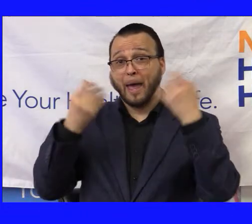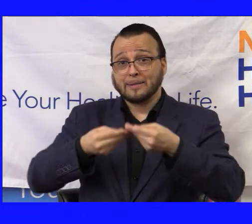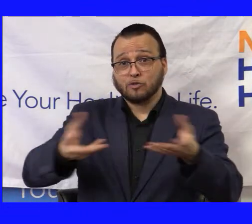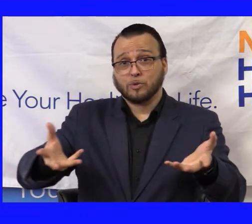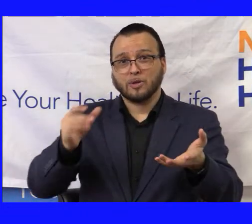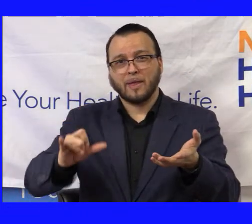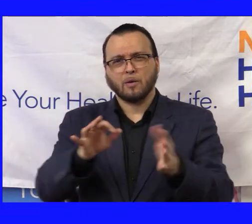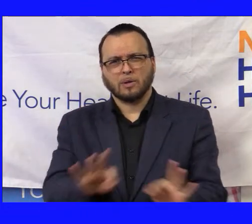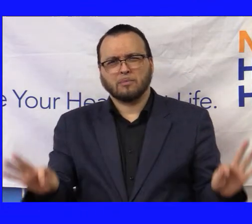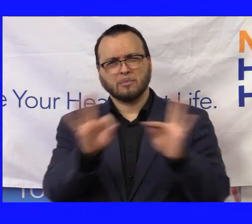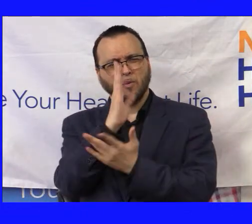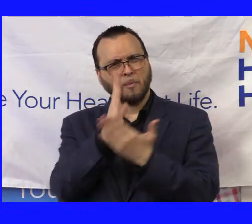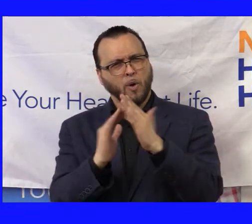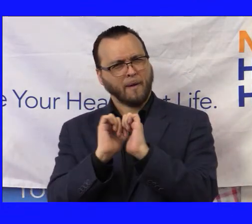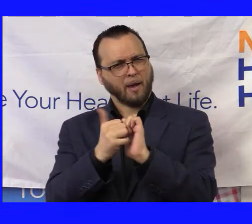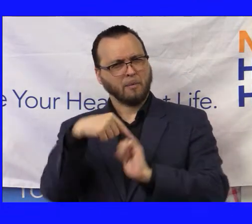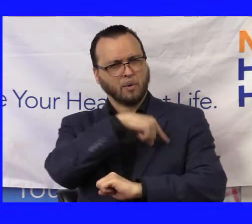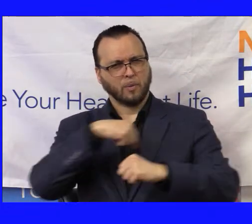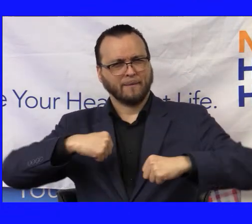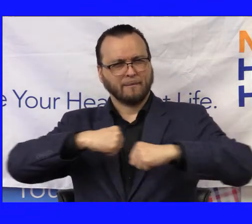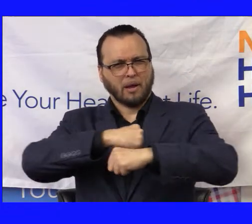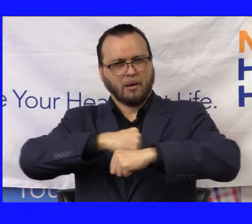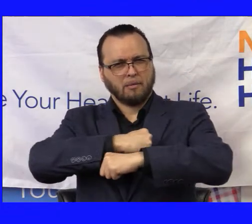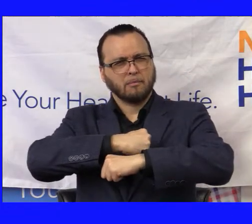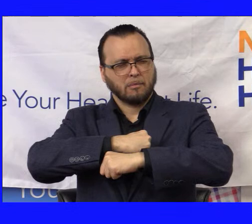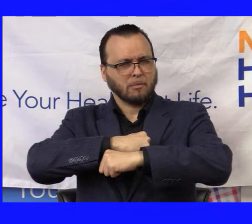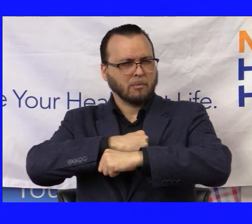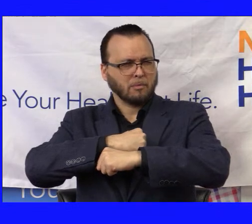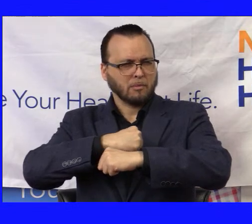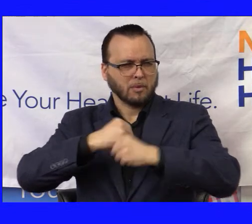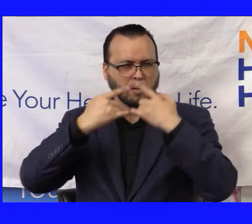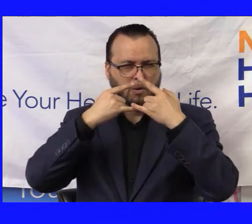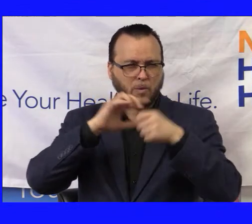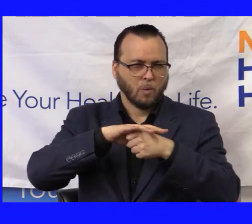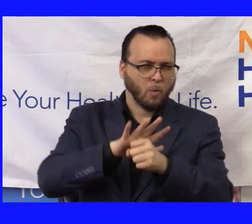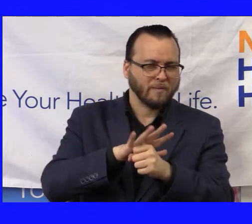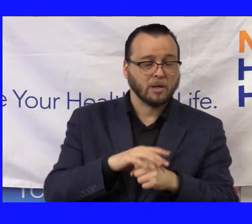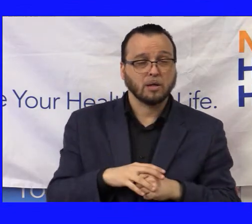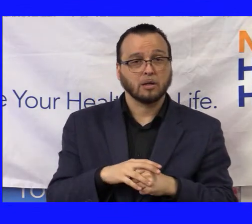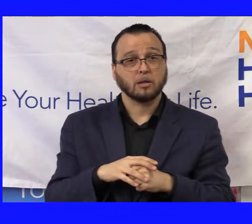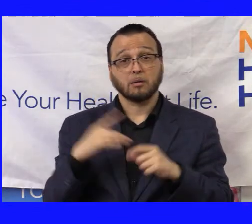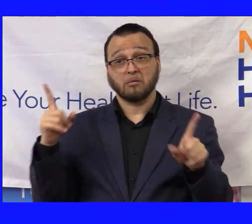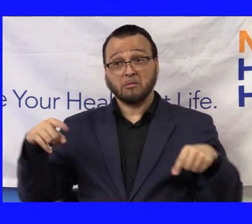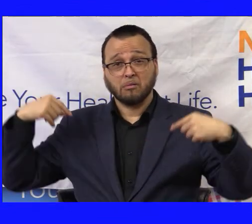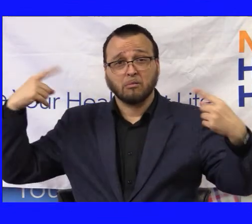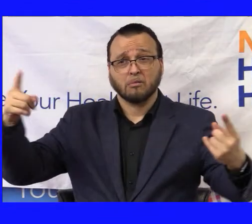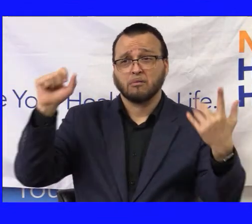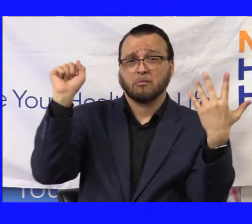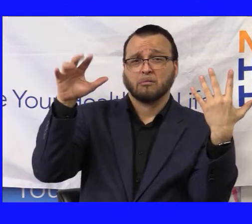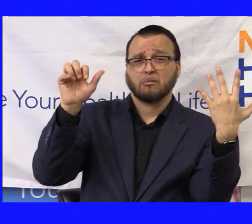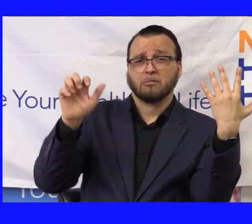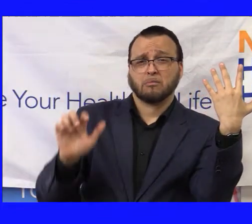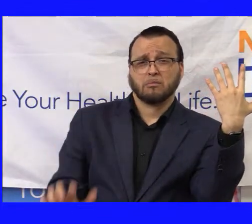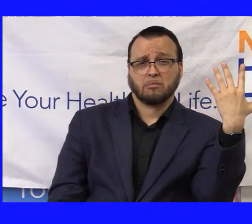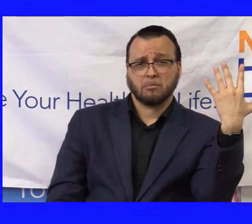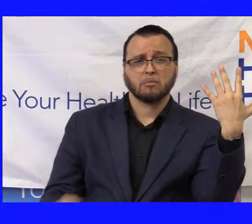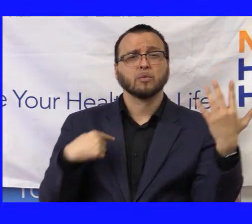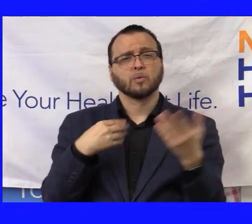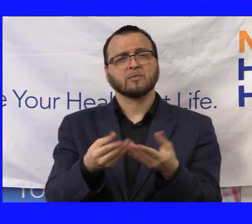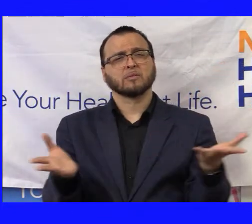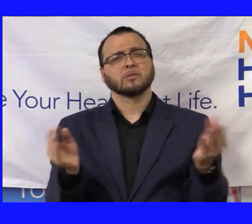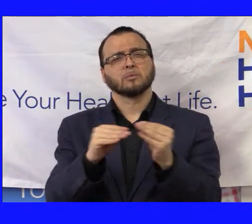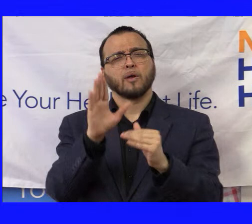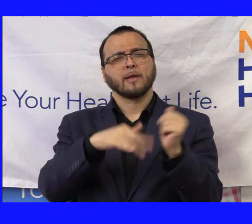critical piece of how we've been fighting back against COVID. Through the efforts I've described to you so far, we've distributed more than 7